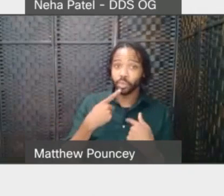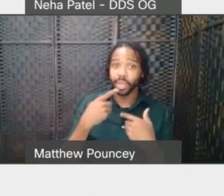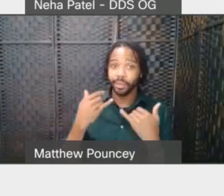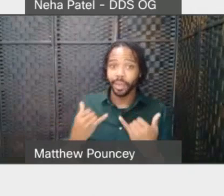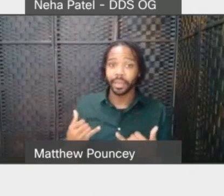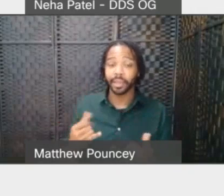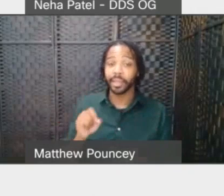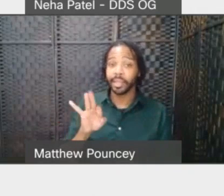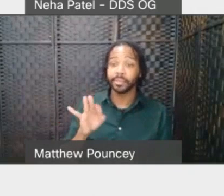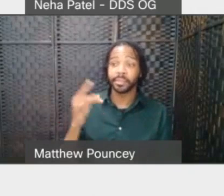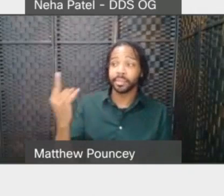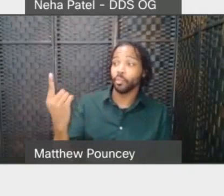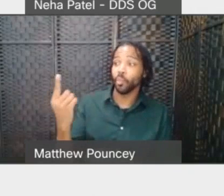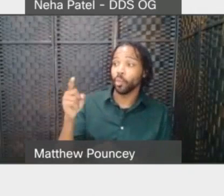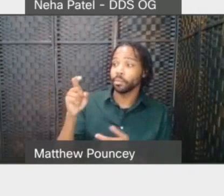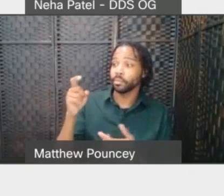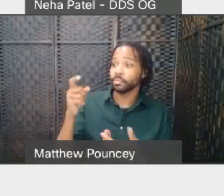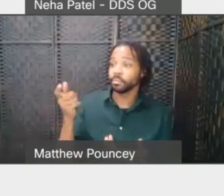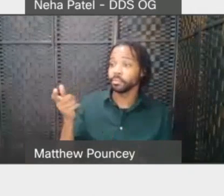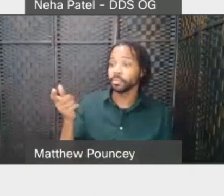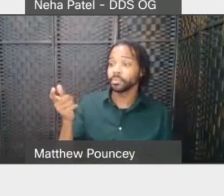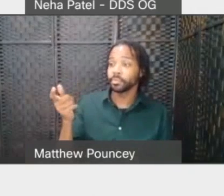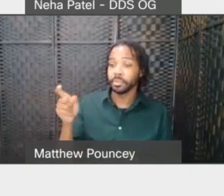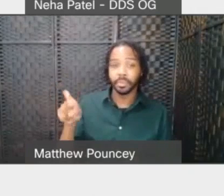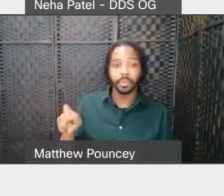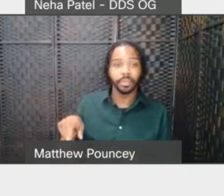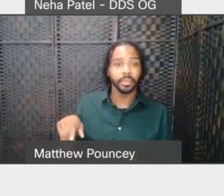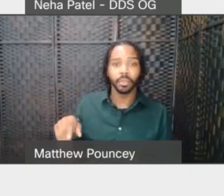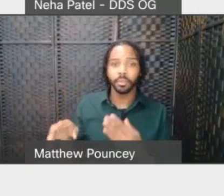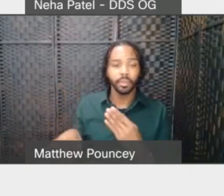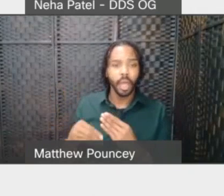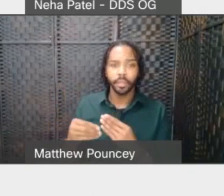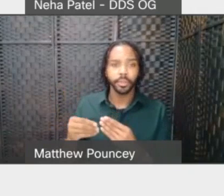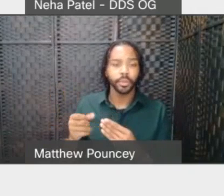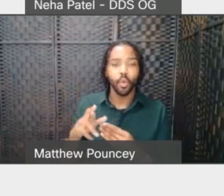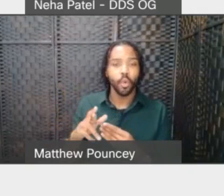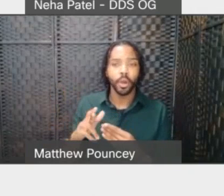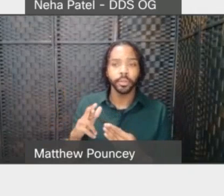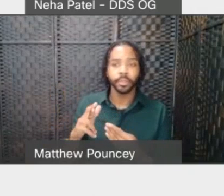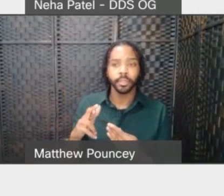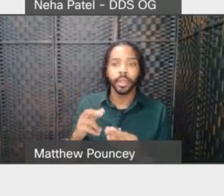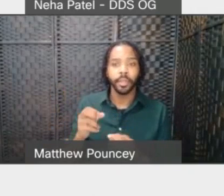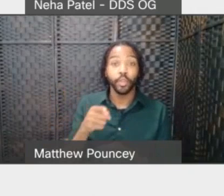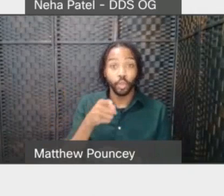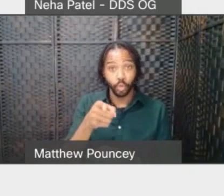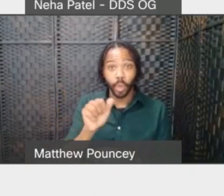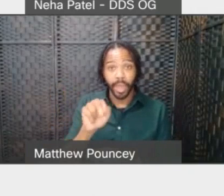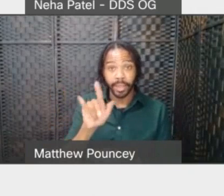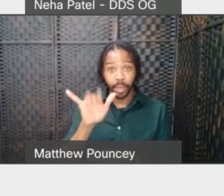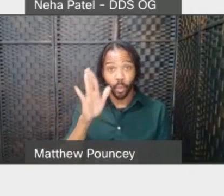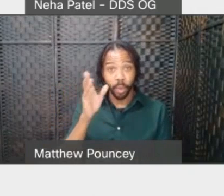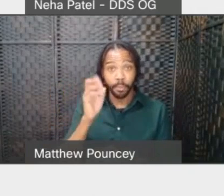needs that notice, that you will be able to make sure someone gets a copy of the notice, because that's where